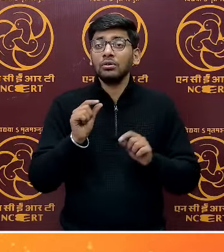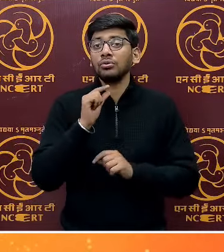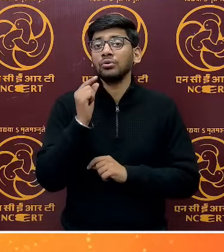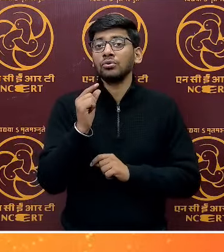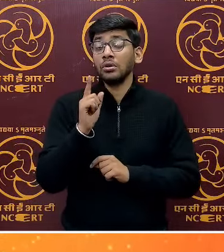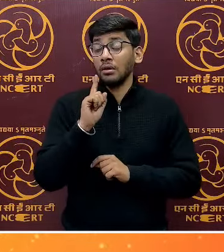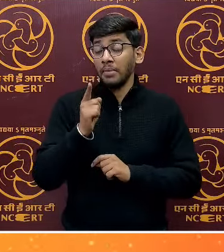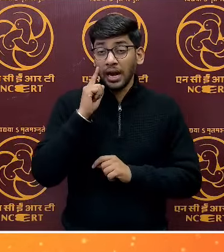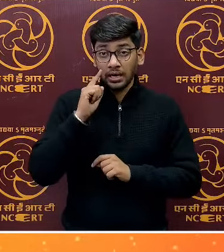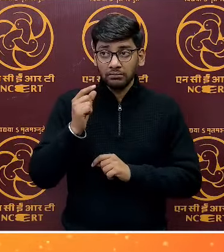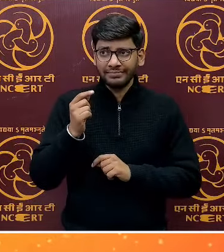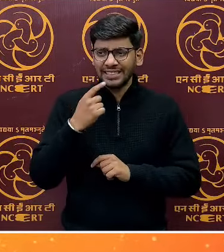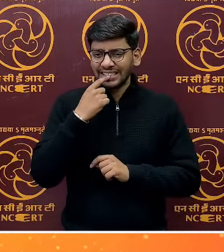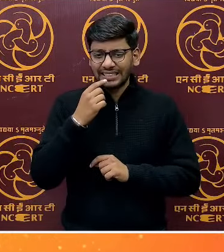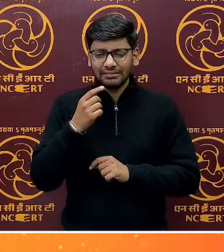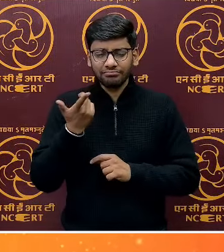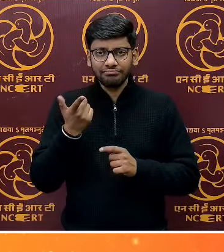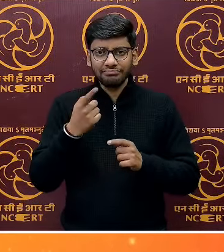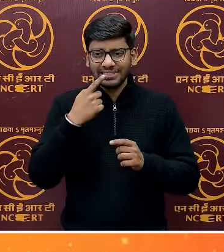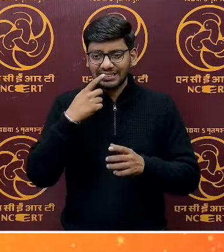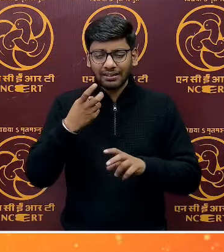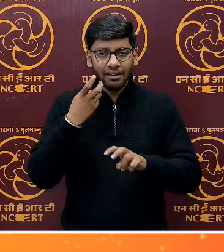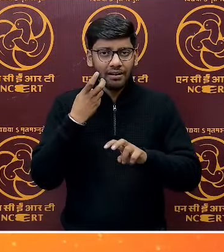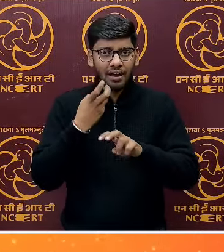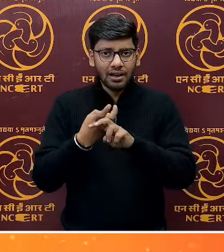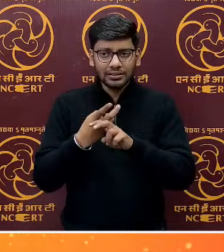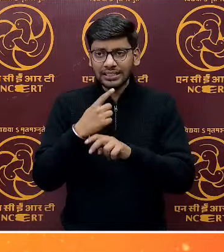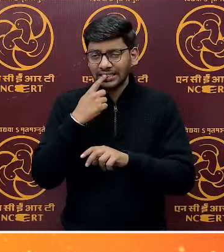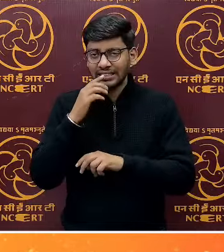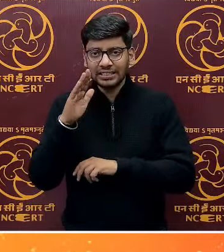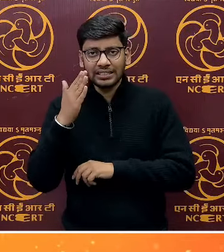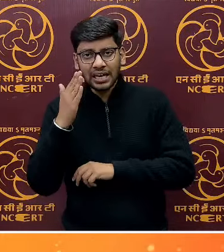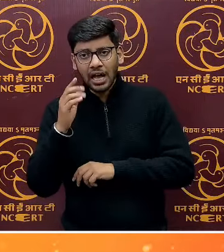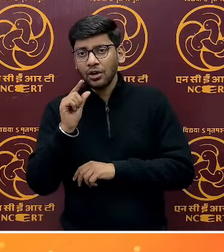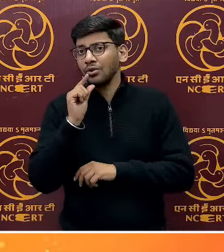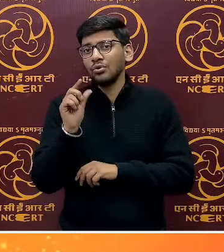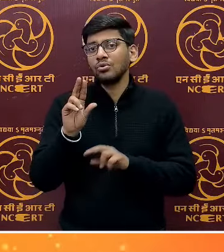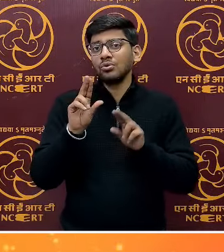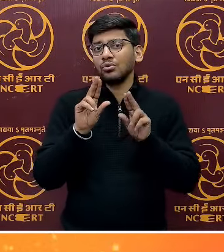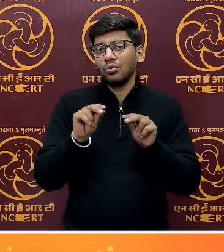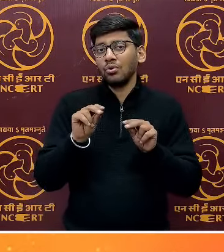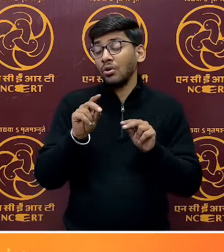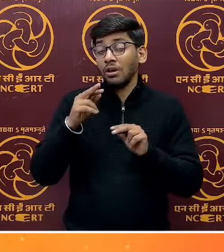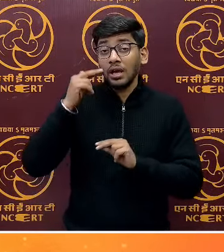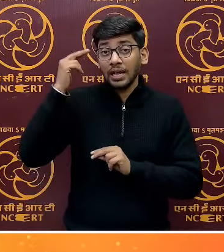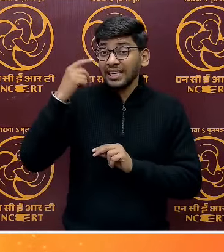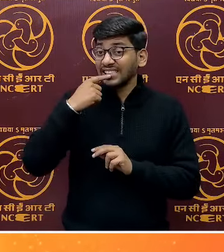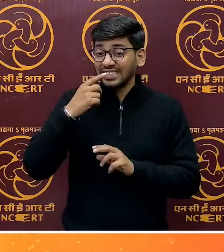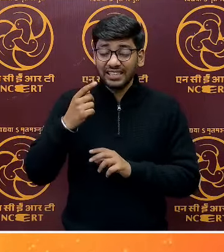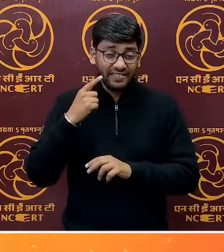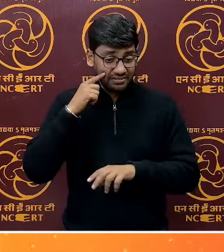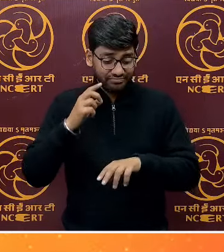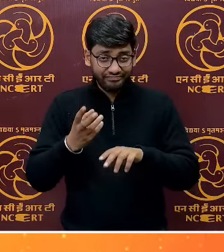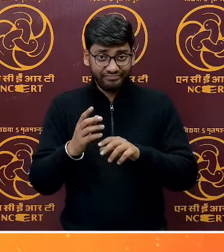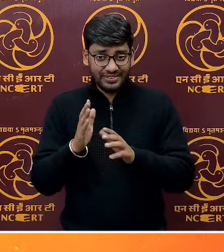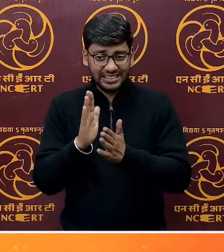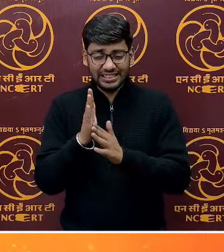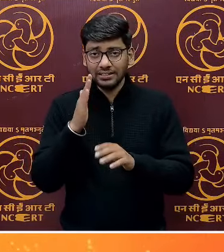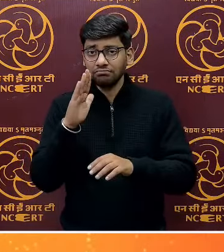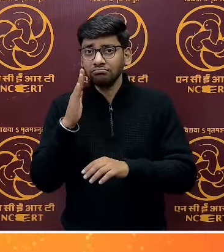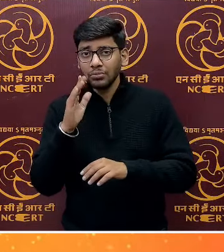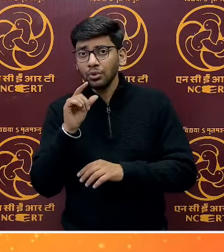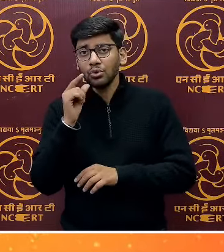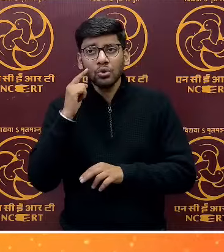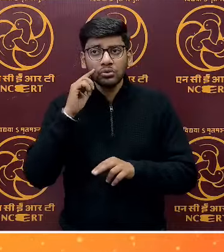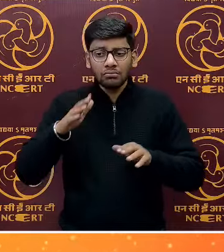by glass and because they can be harmful to birds. Yes. Here we are trying to be birds, but we can harm birds and Birds also as well. harm